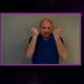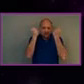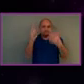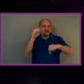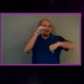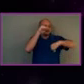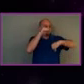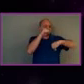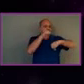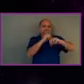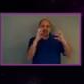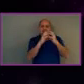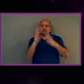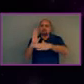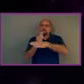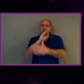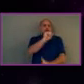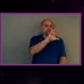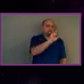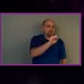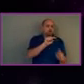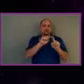Jupiter?